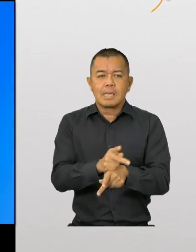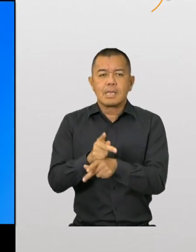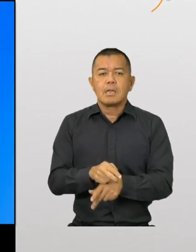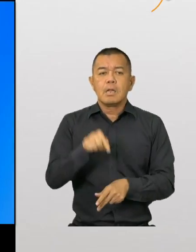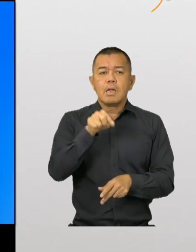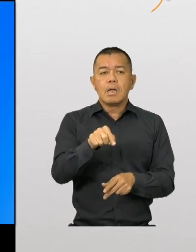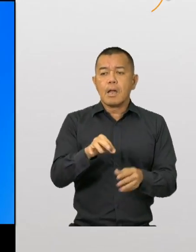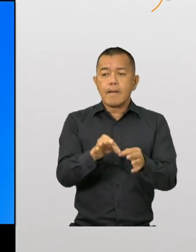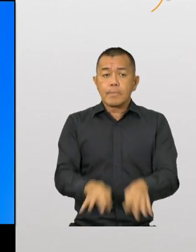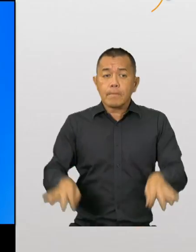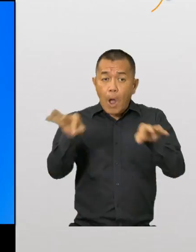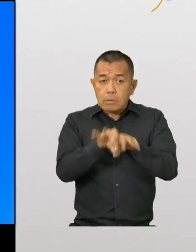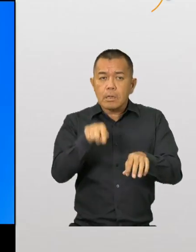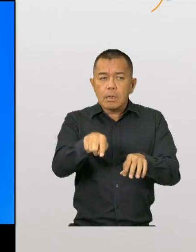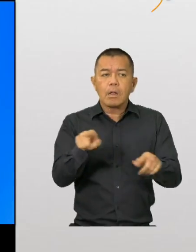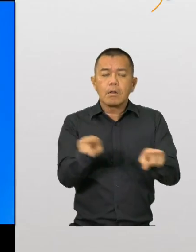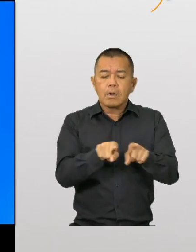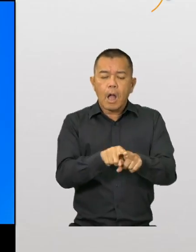contributions.